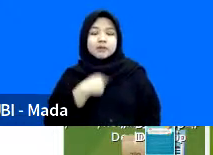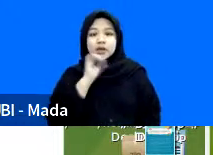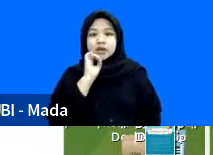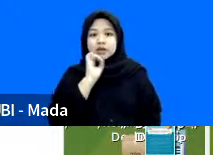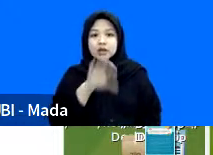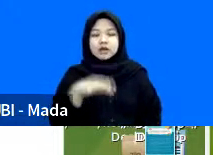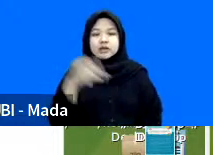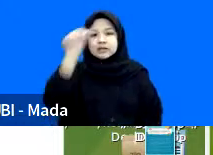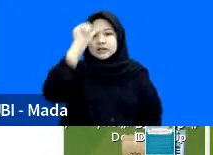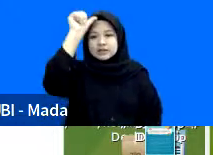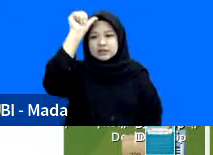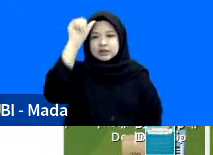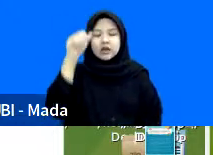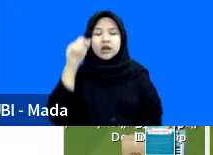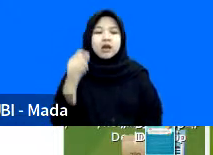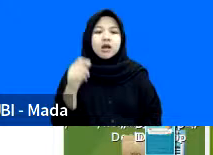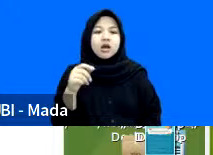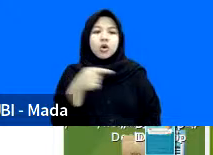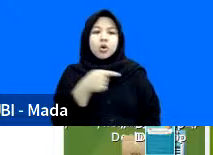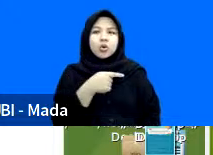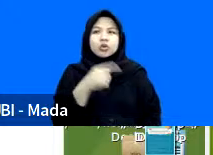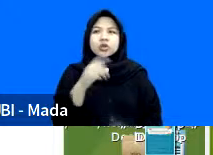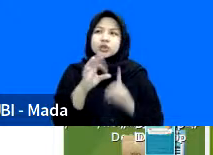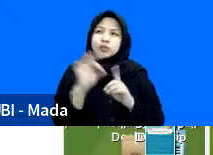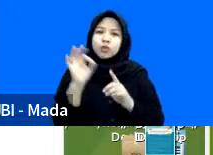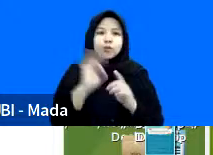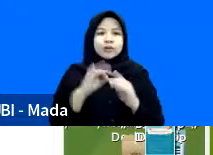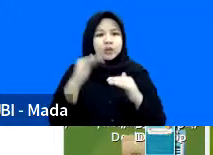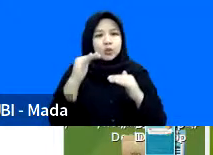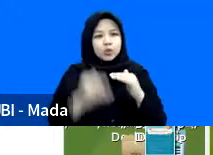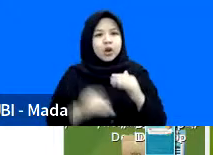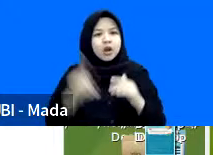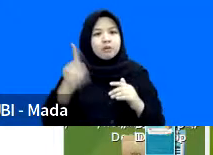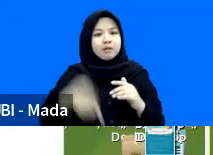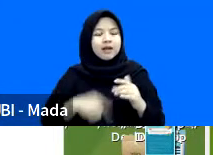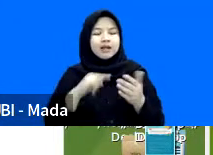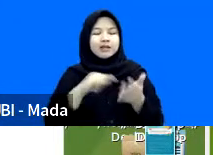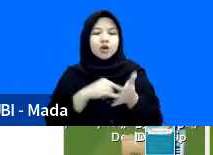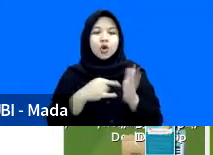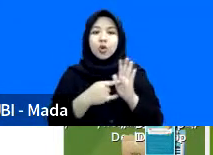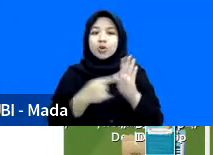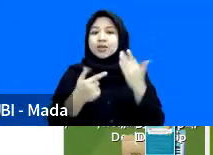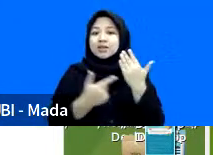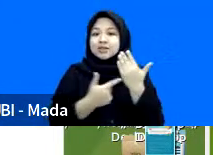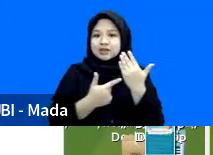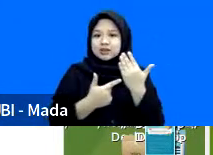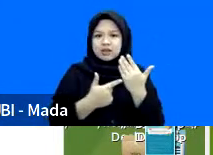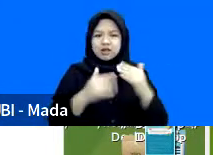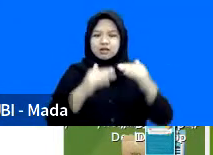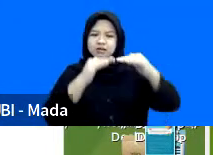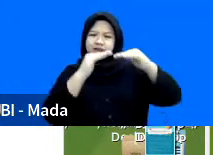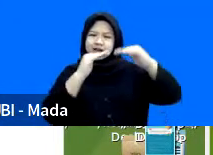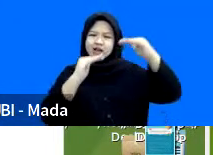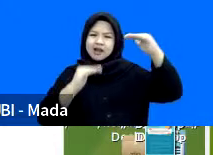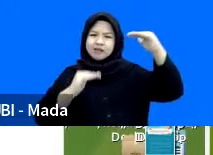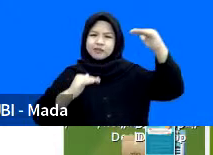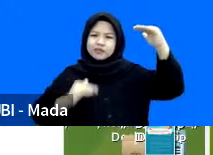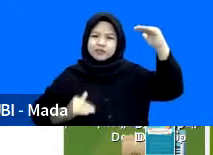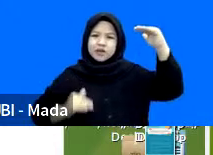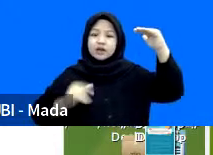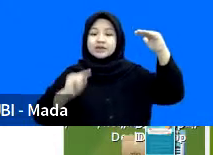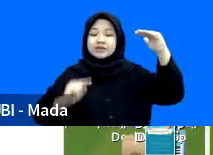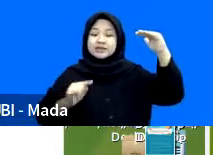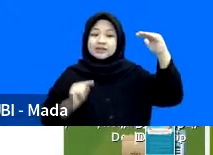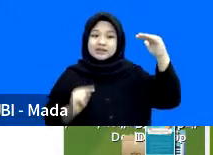10%, as I said, was able to access digital technologies. The gap is too vast. And I'm sure this gap is true not only for India, but even